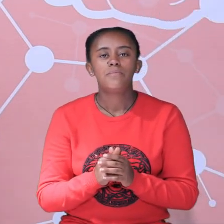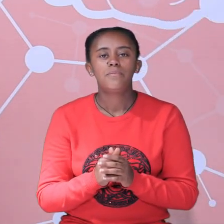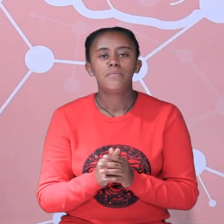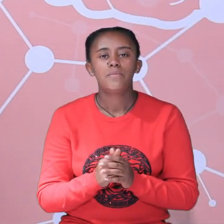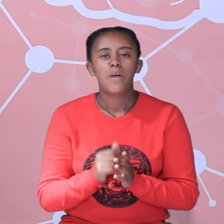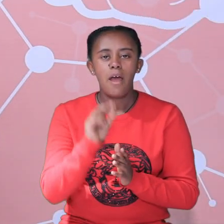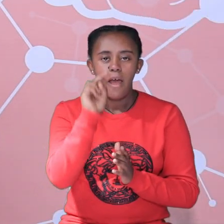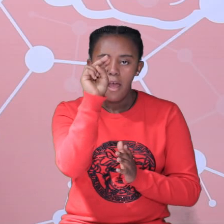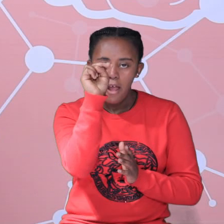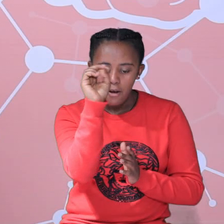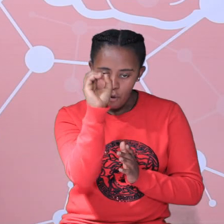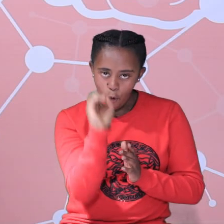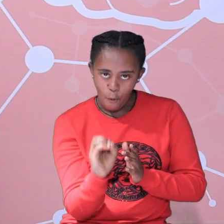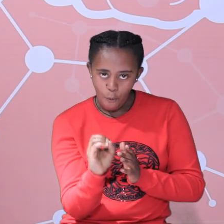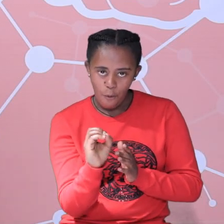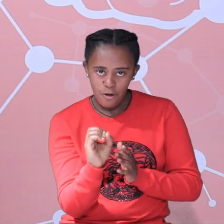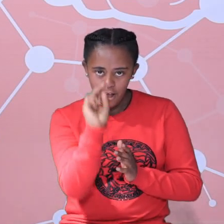OB